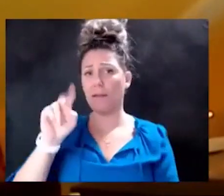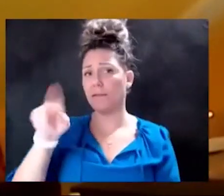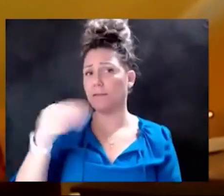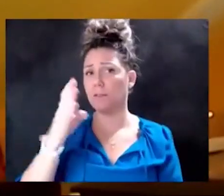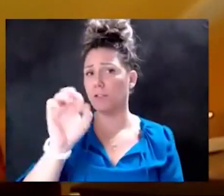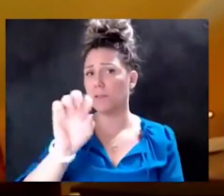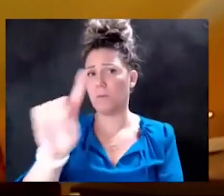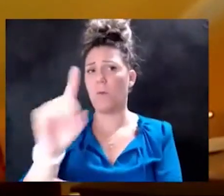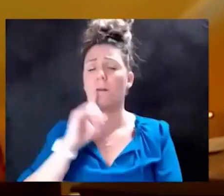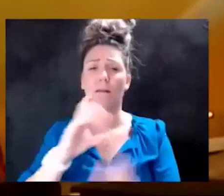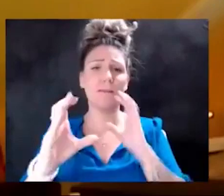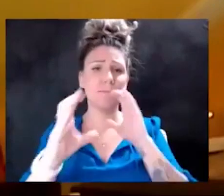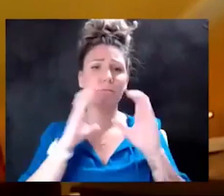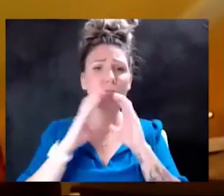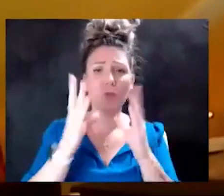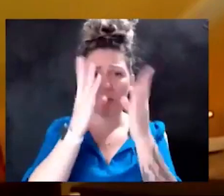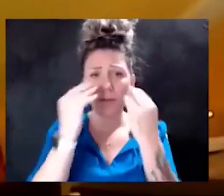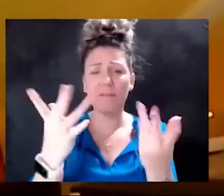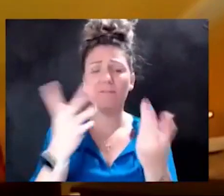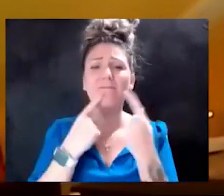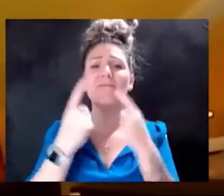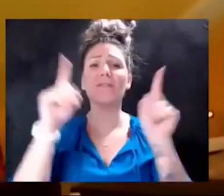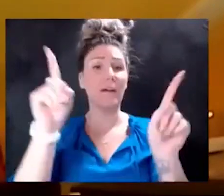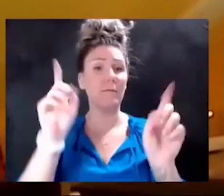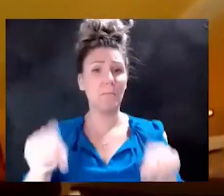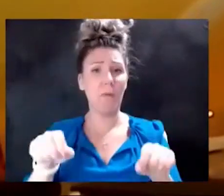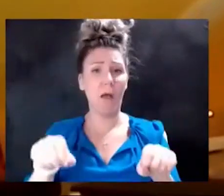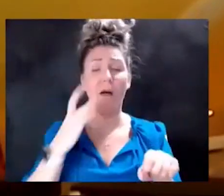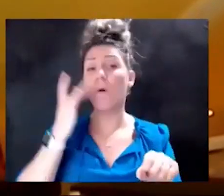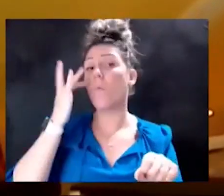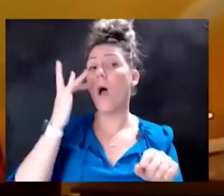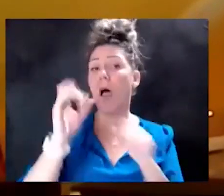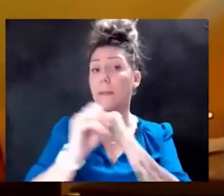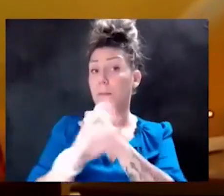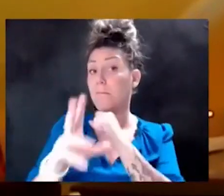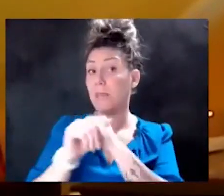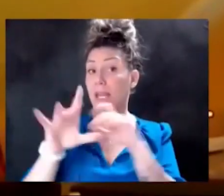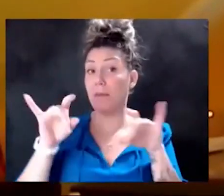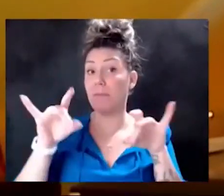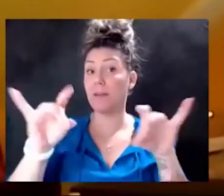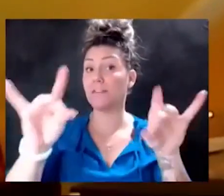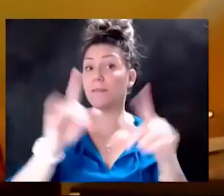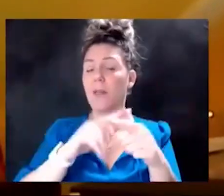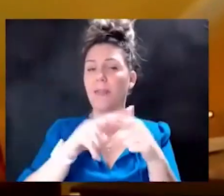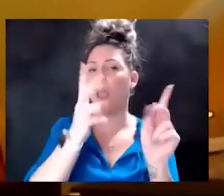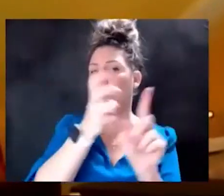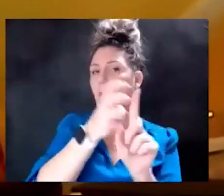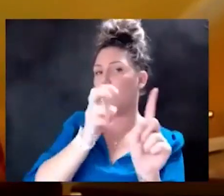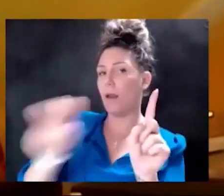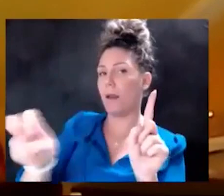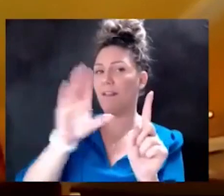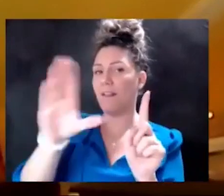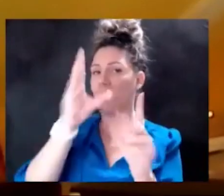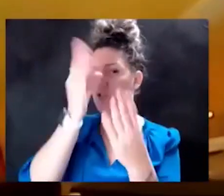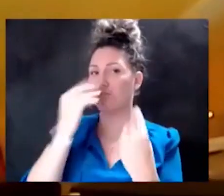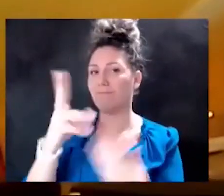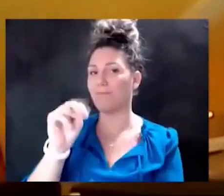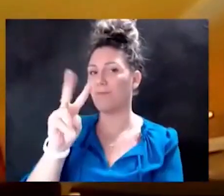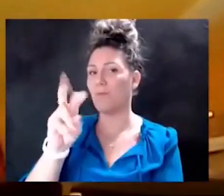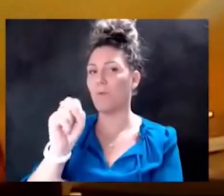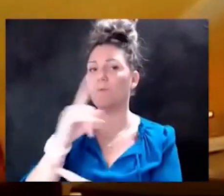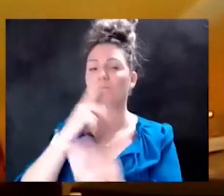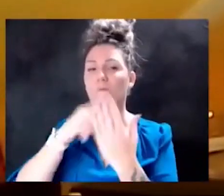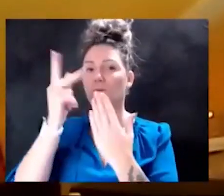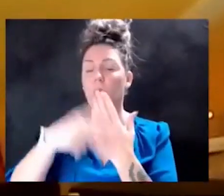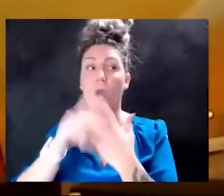the data as effectively as possible, because that's the stuff that the media picks up and puts in their news programs that are getting in front of